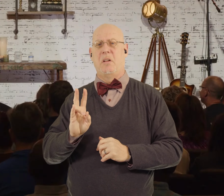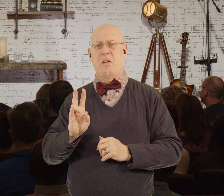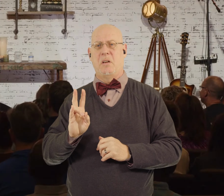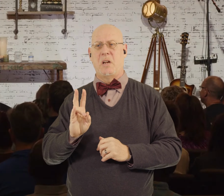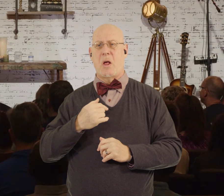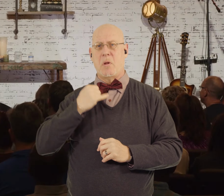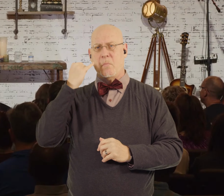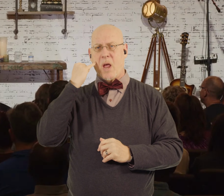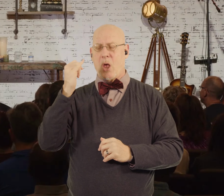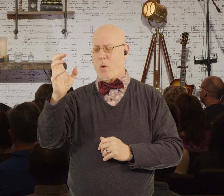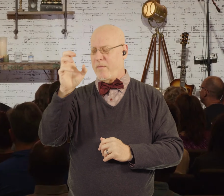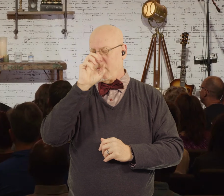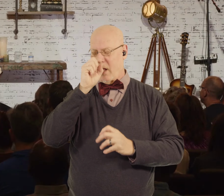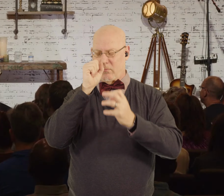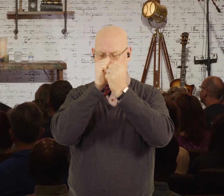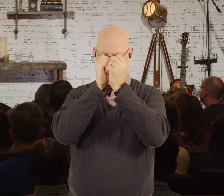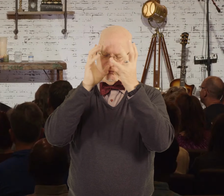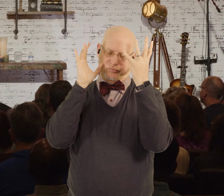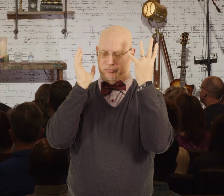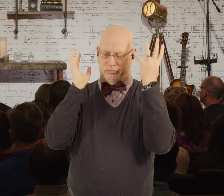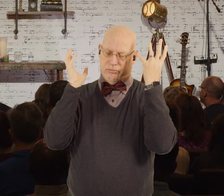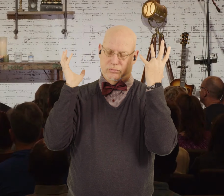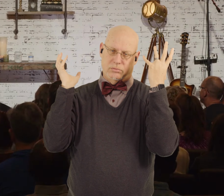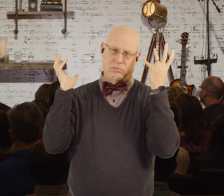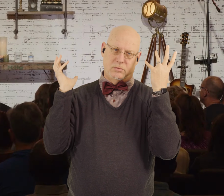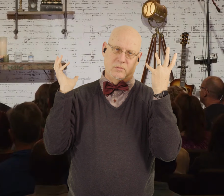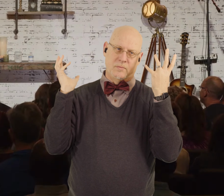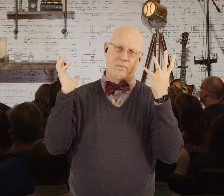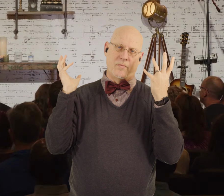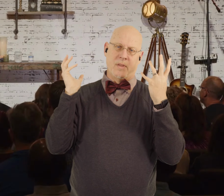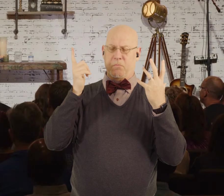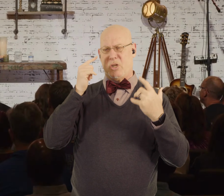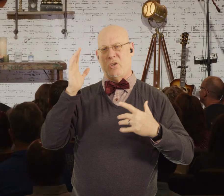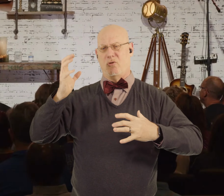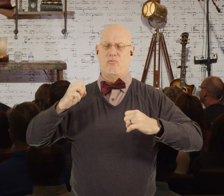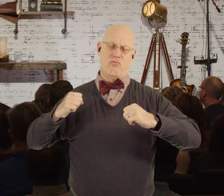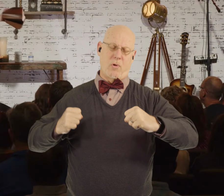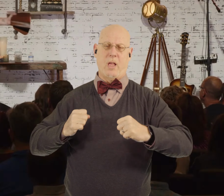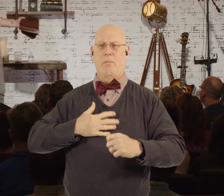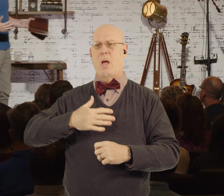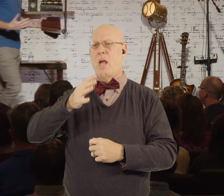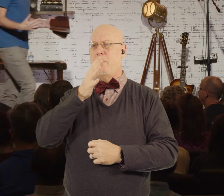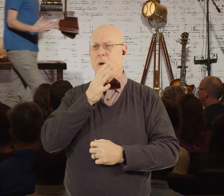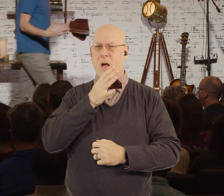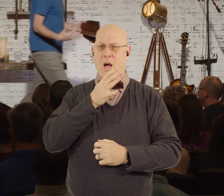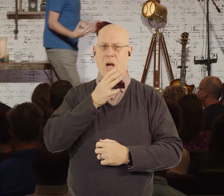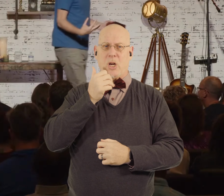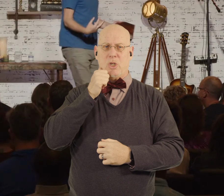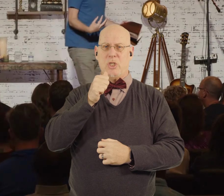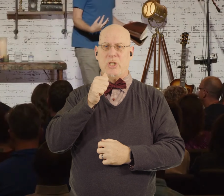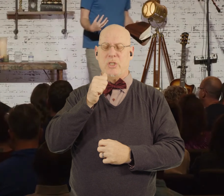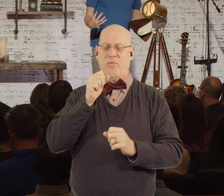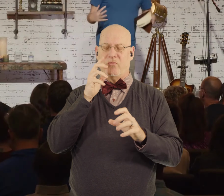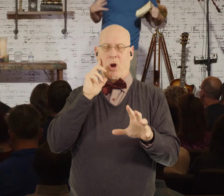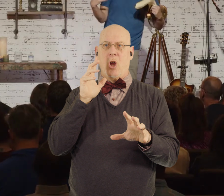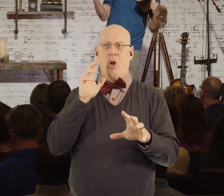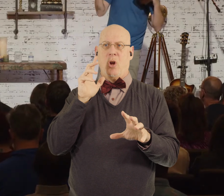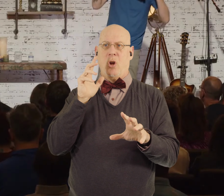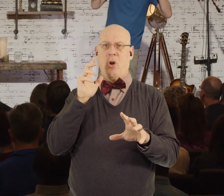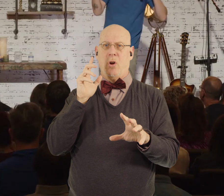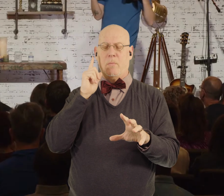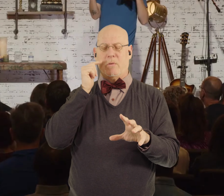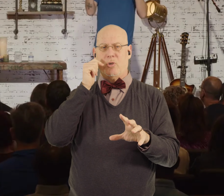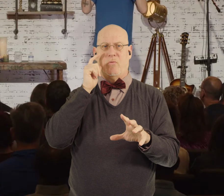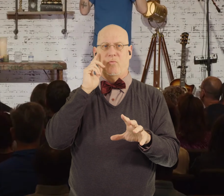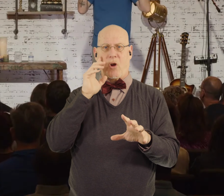think as a seven-year-old, I would have been like, I would imagine the wiffle ball would just combust. You know, he'd just radiate glory and strength. But for my mom,